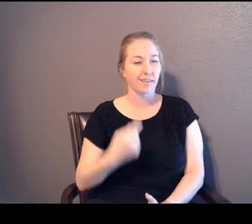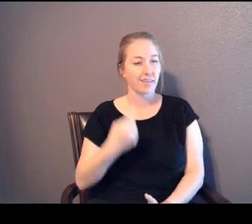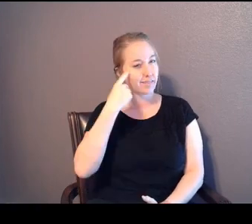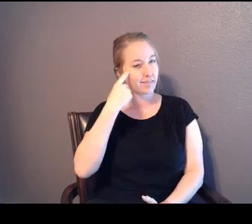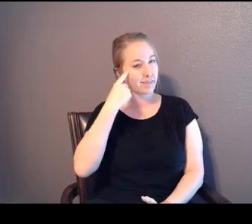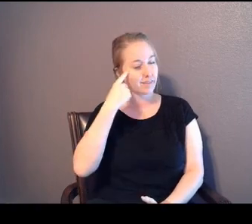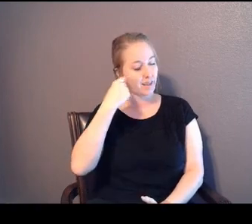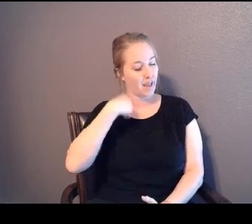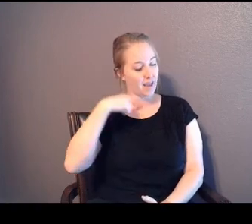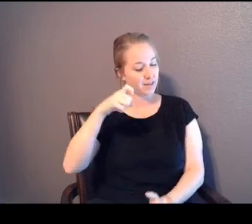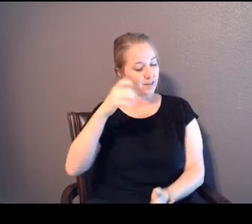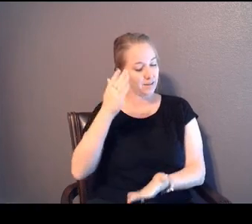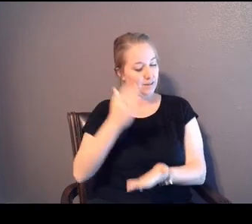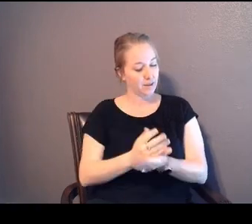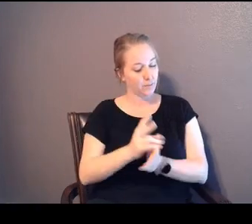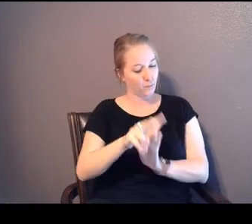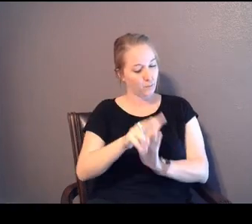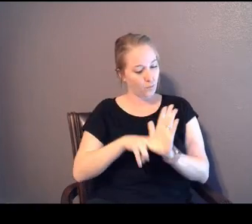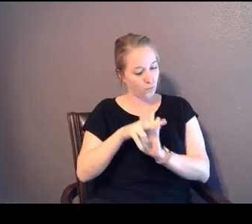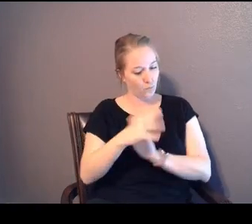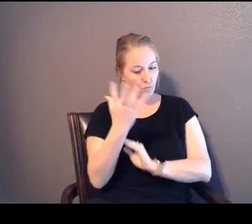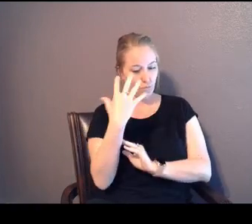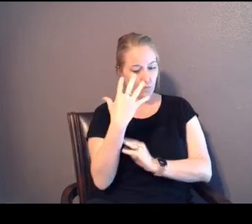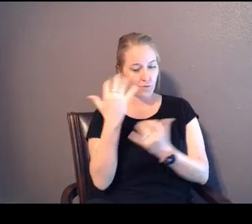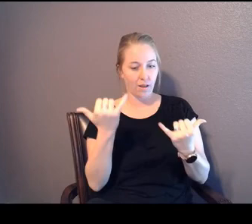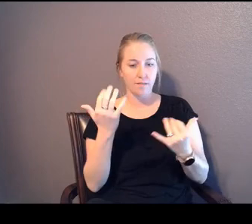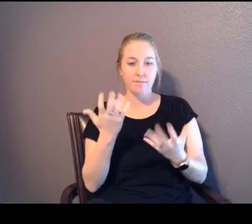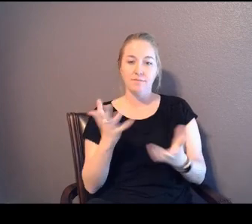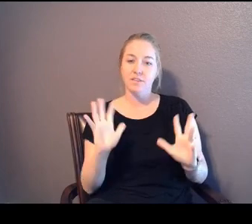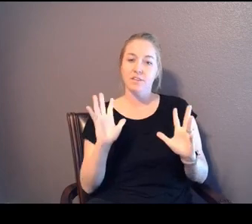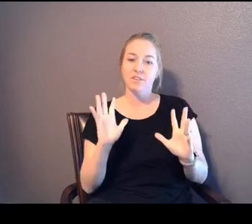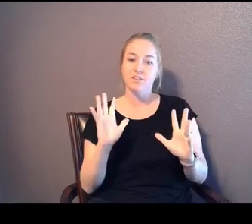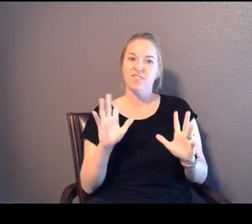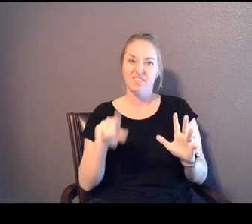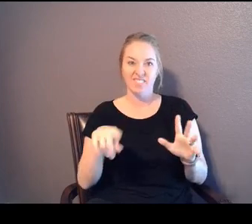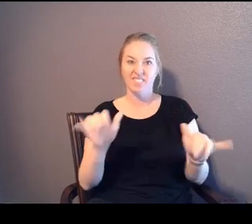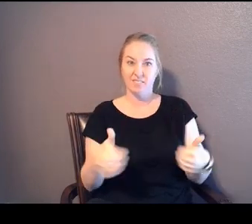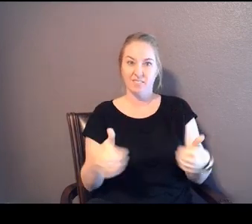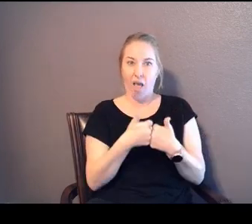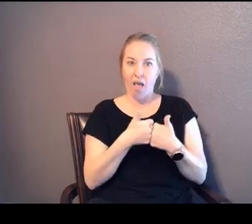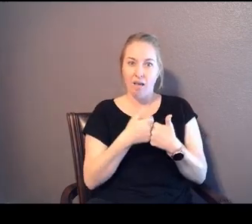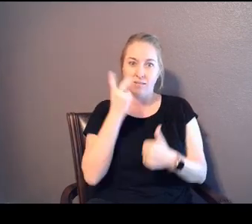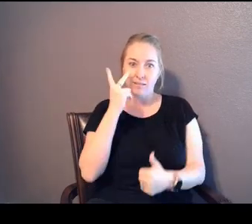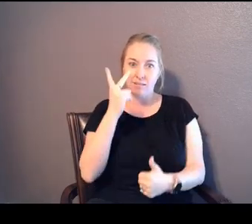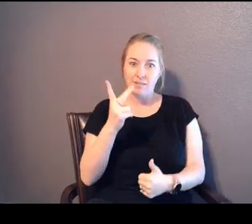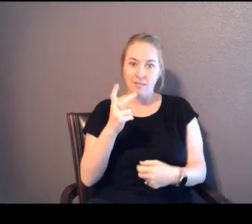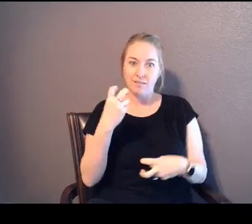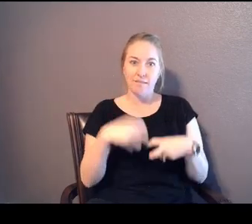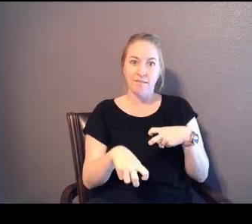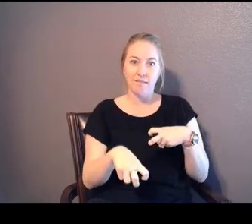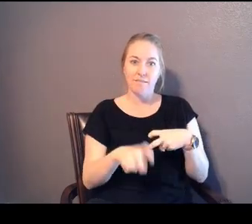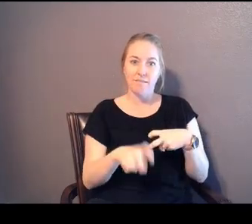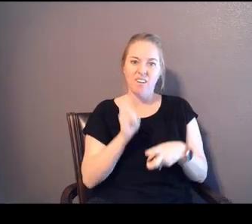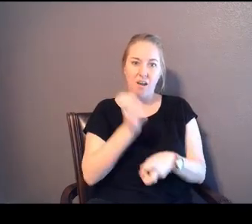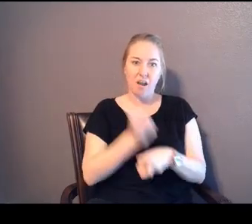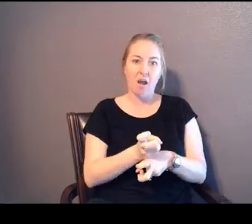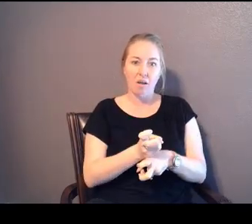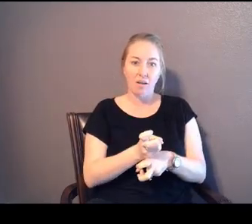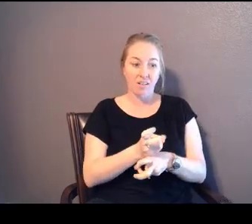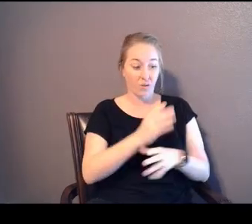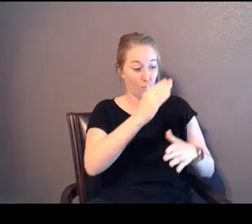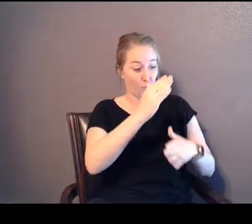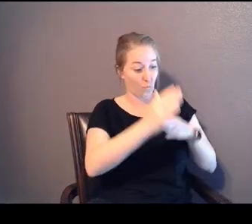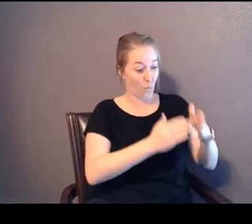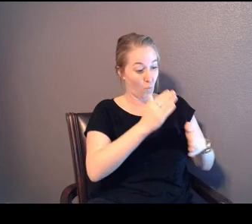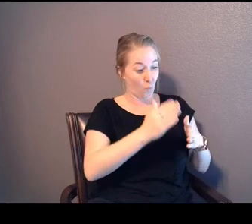now. This is challenging. You can see this is a lot harder than the robot, right?